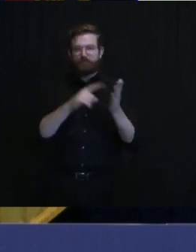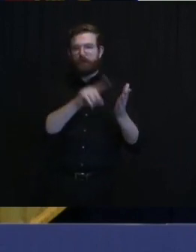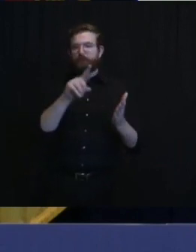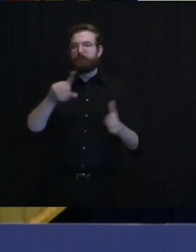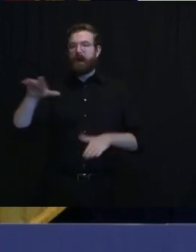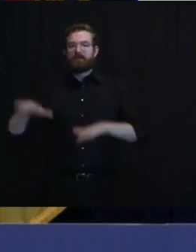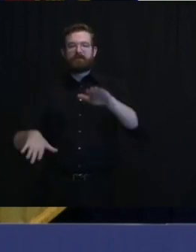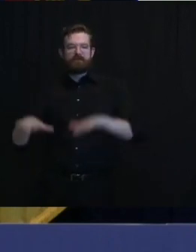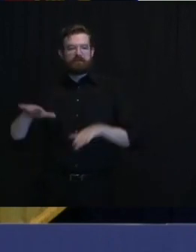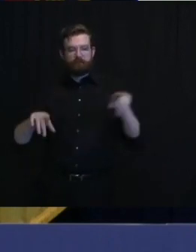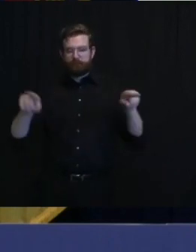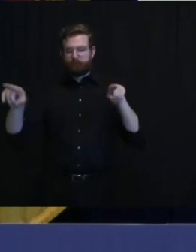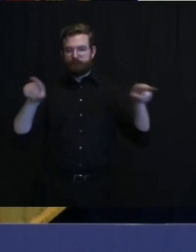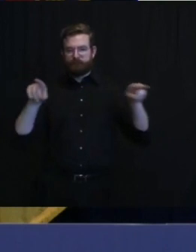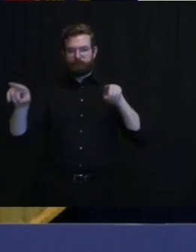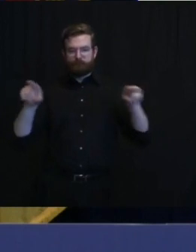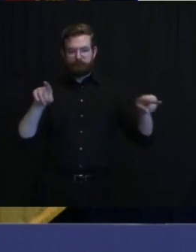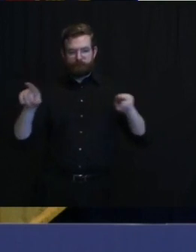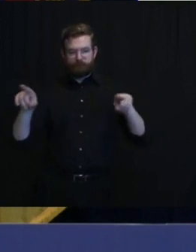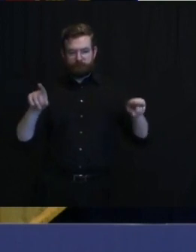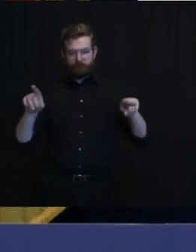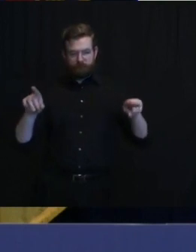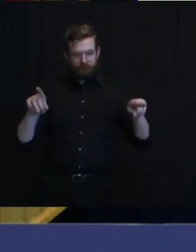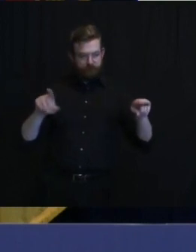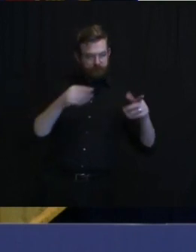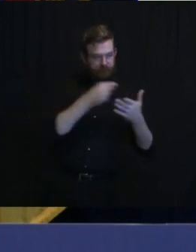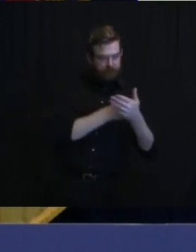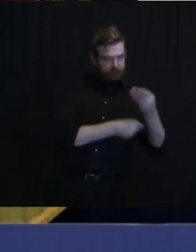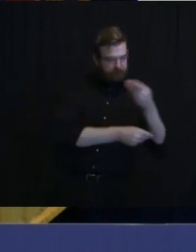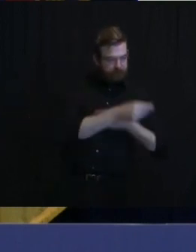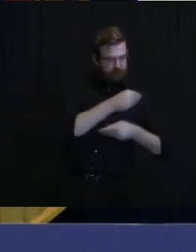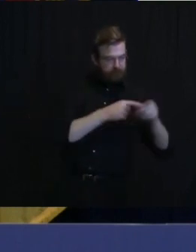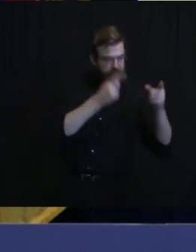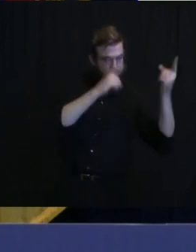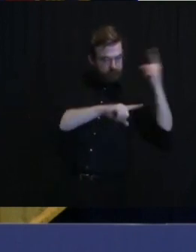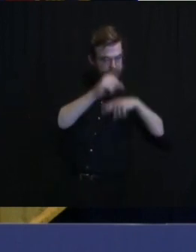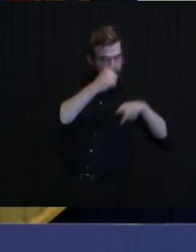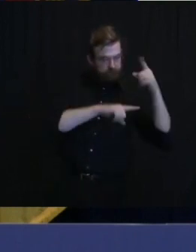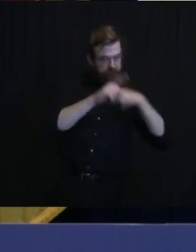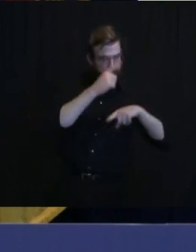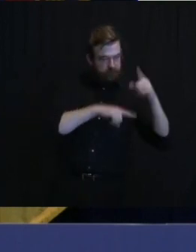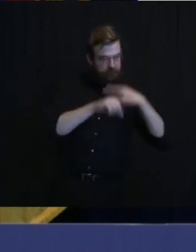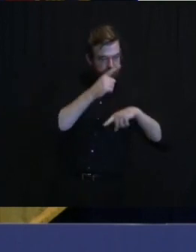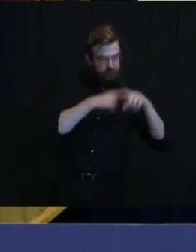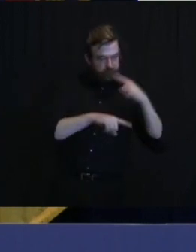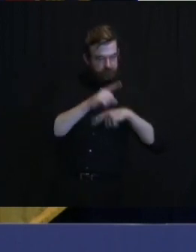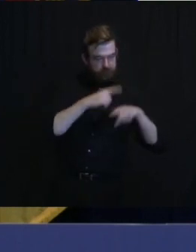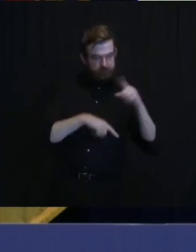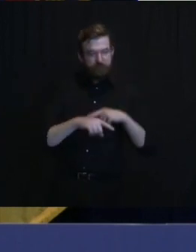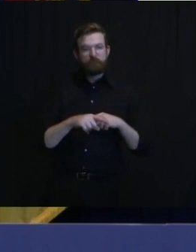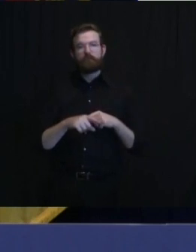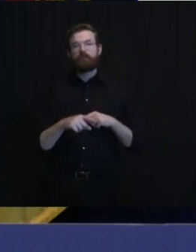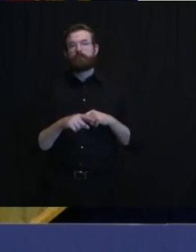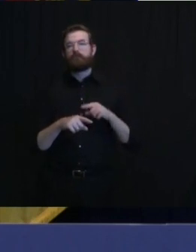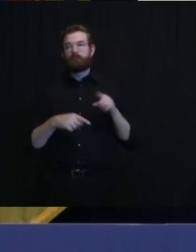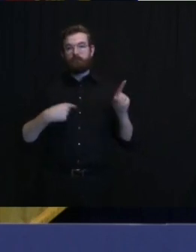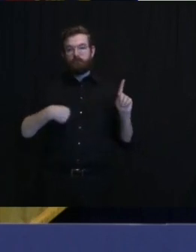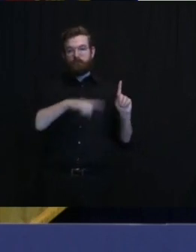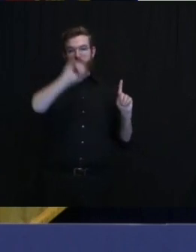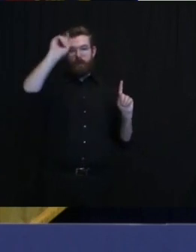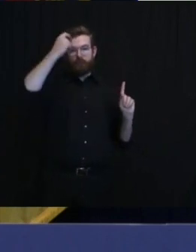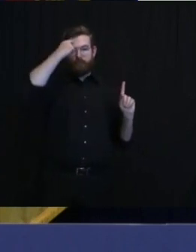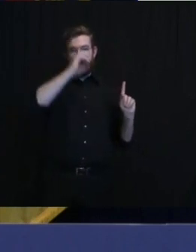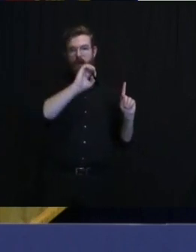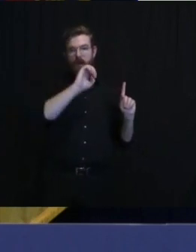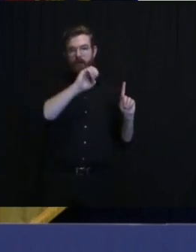and the legislature is held sacrosanct inside of the borrowing. So details on that later, but revenues was